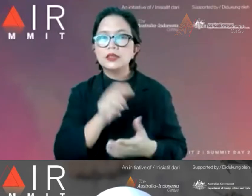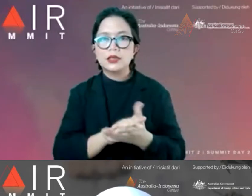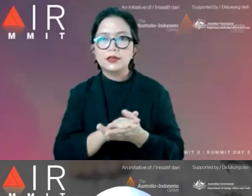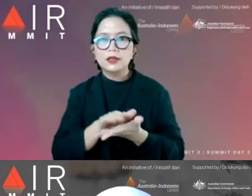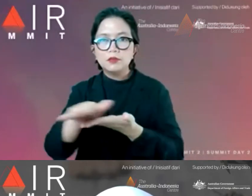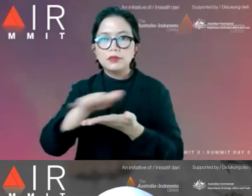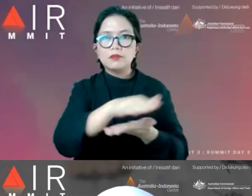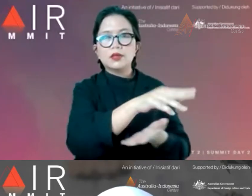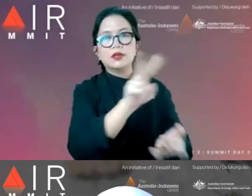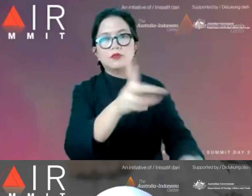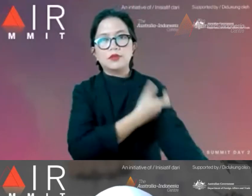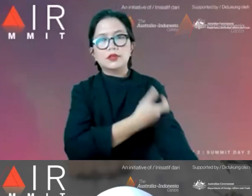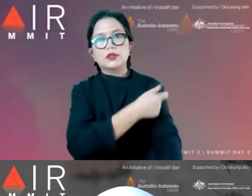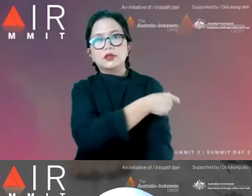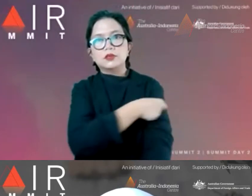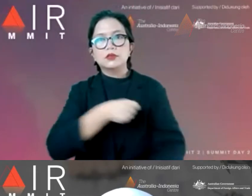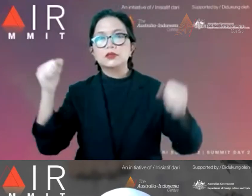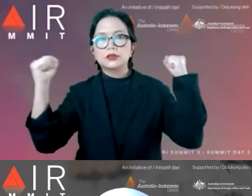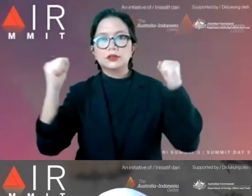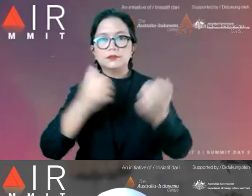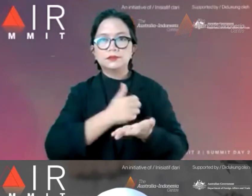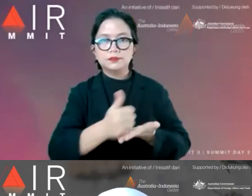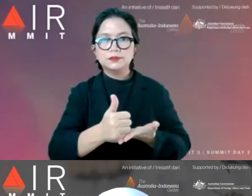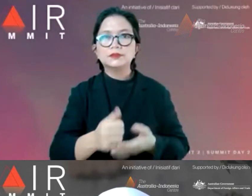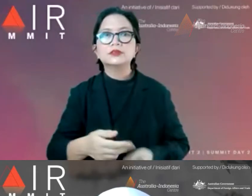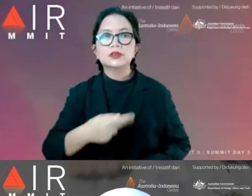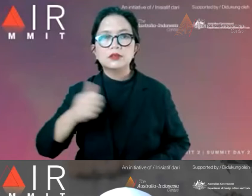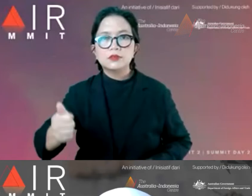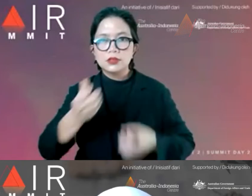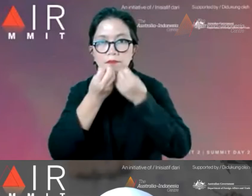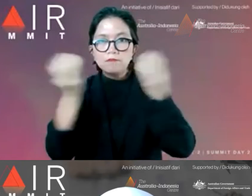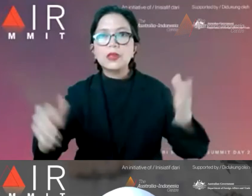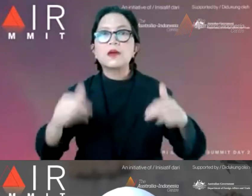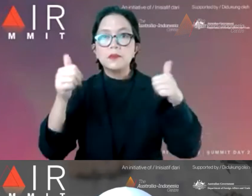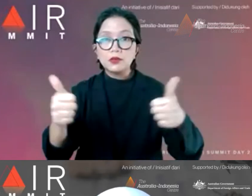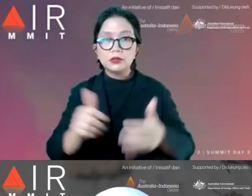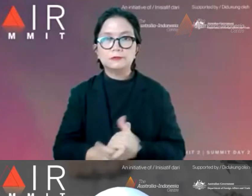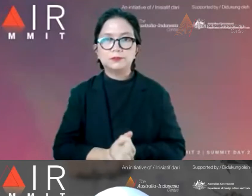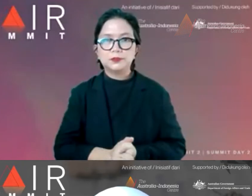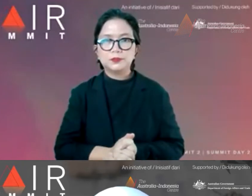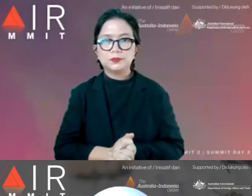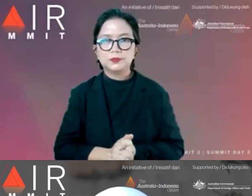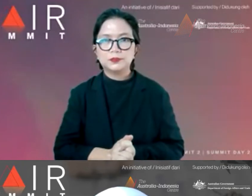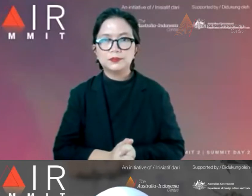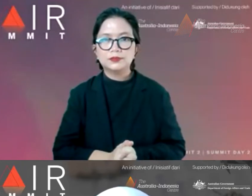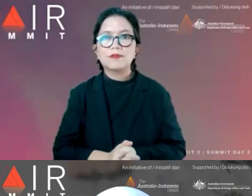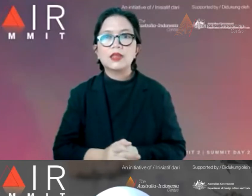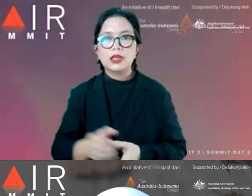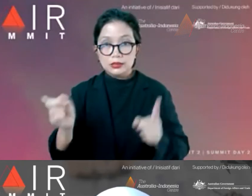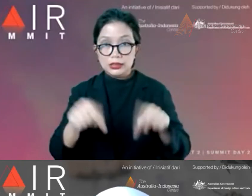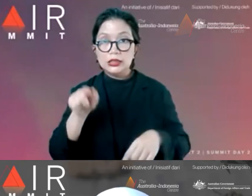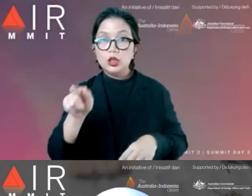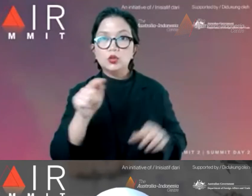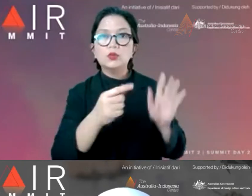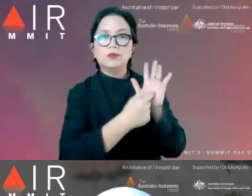actually is, we can say, is really well. But yeah, that's the fact. As Pak Adela